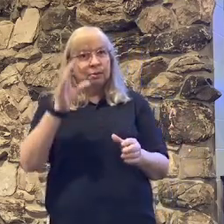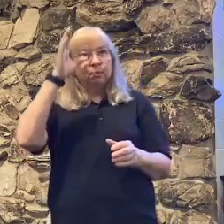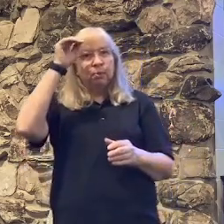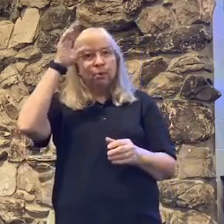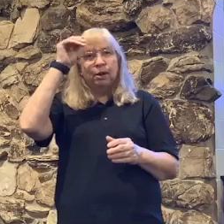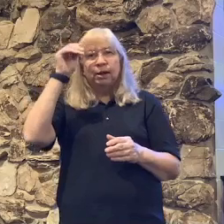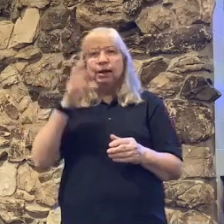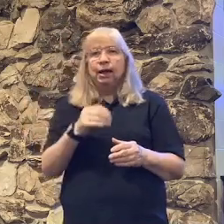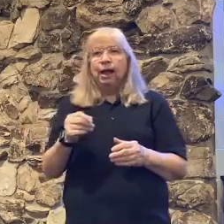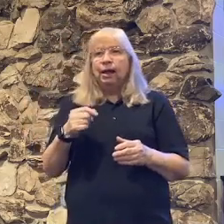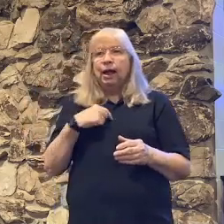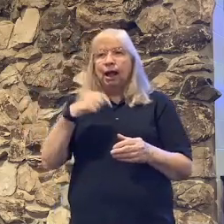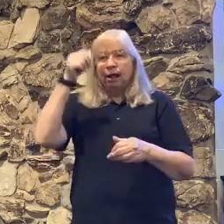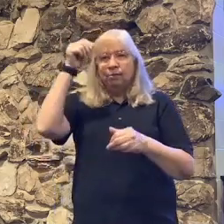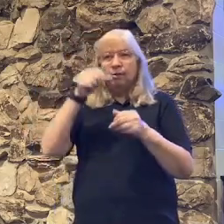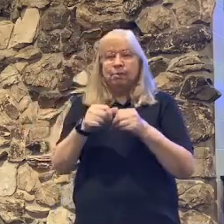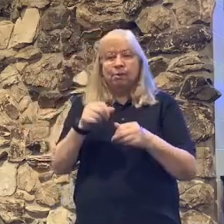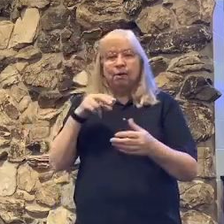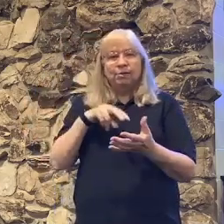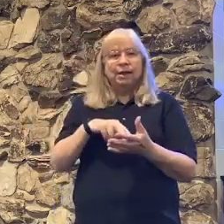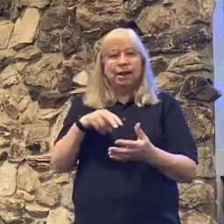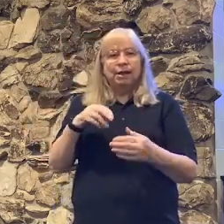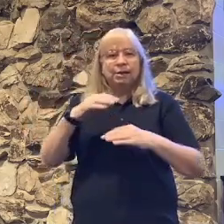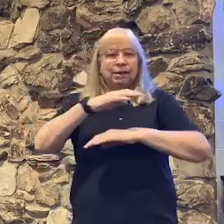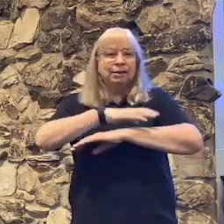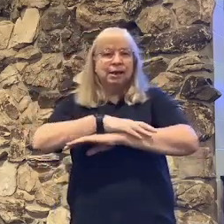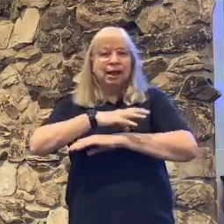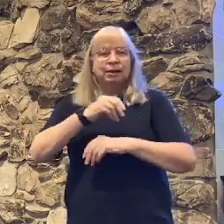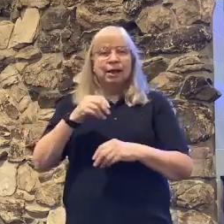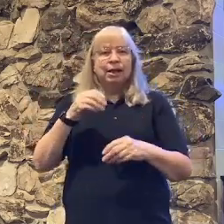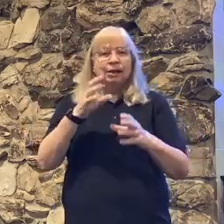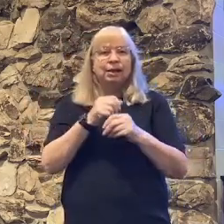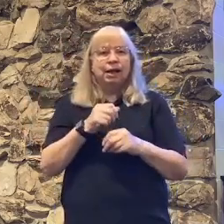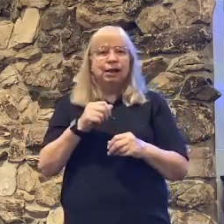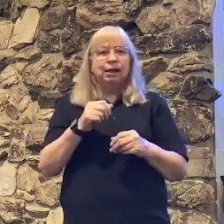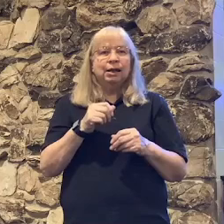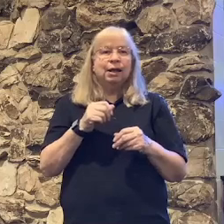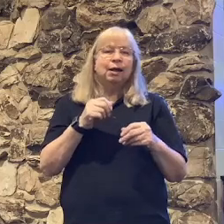And I remember I was standing at the desk. I was taking attendance.